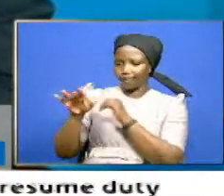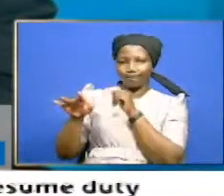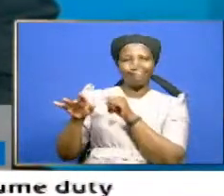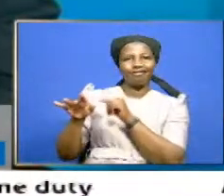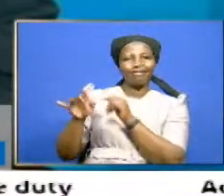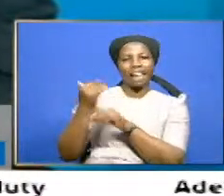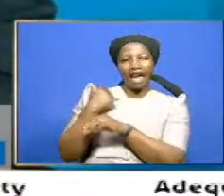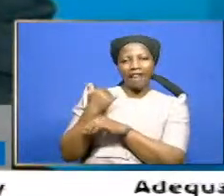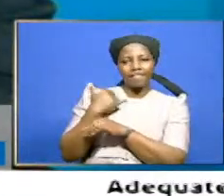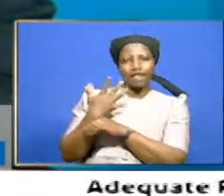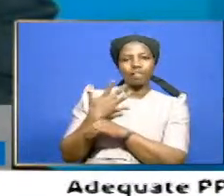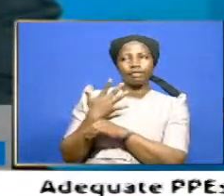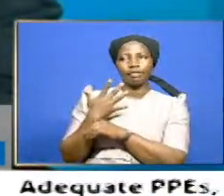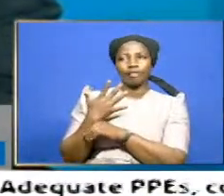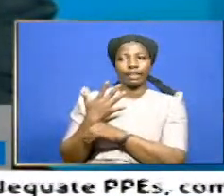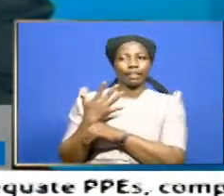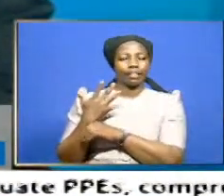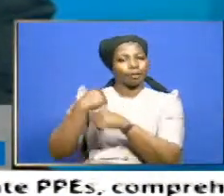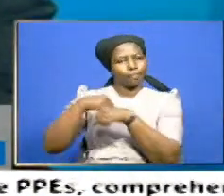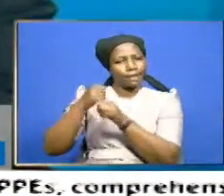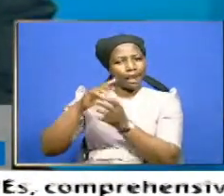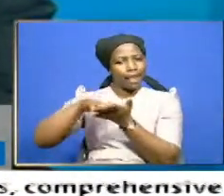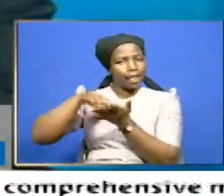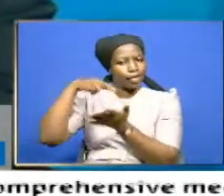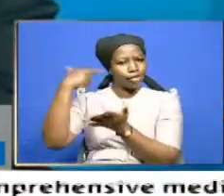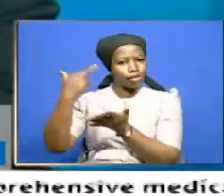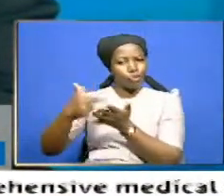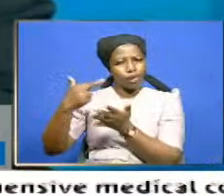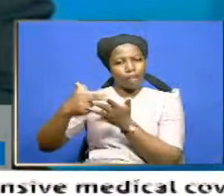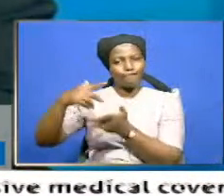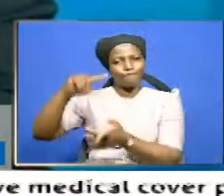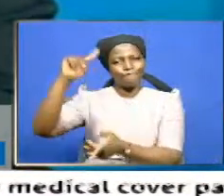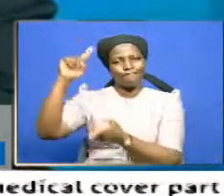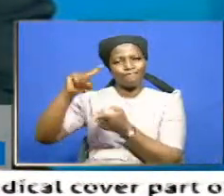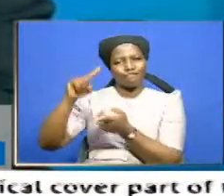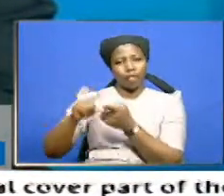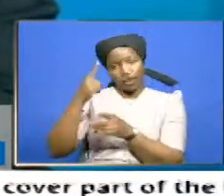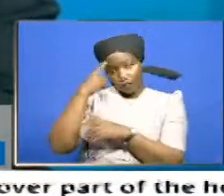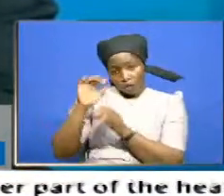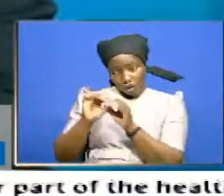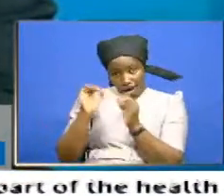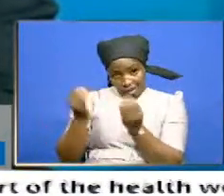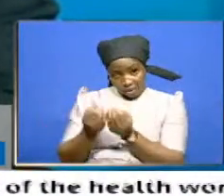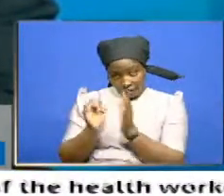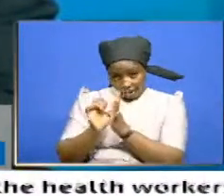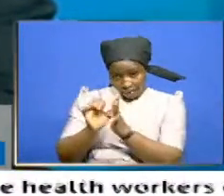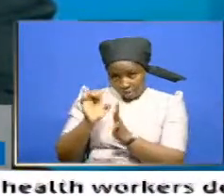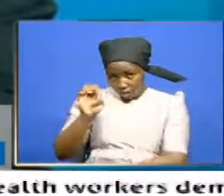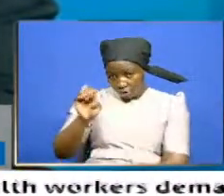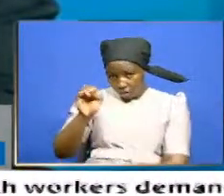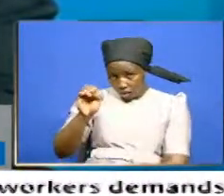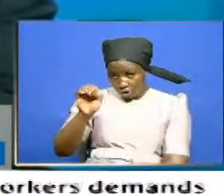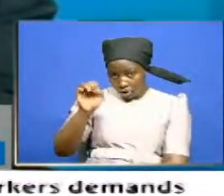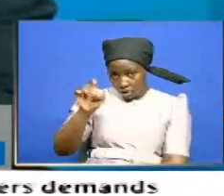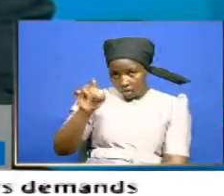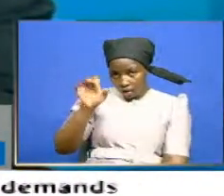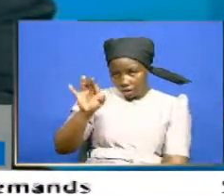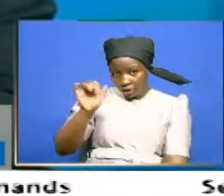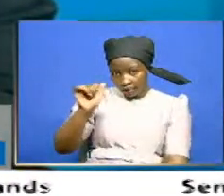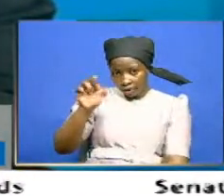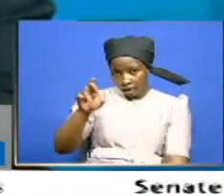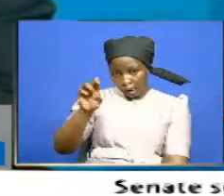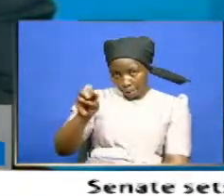really strained resources for organizations like Oxfam, which is true, but I think we are also seeing